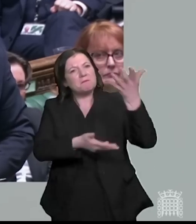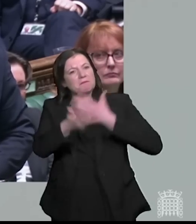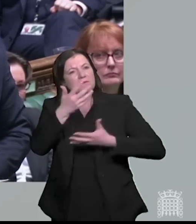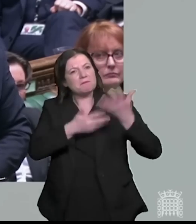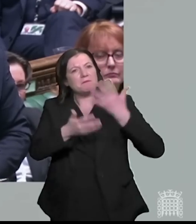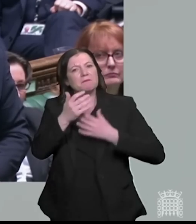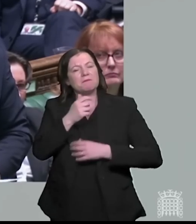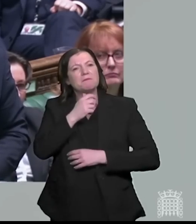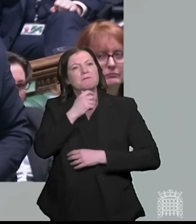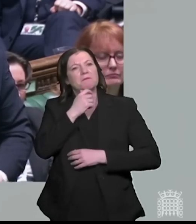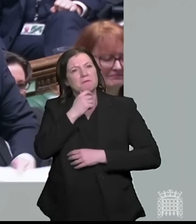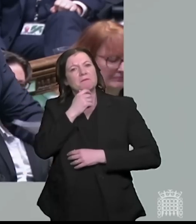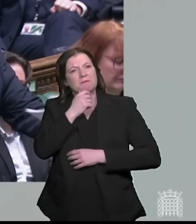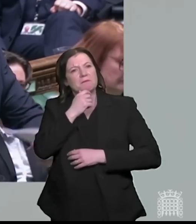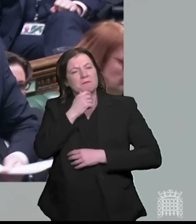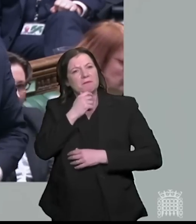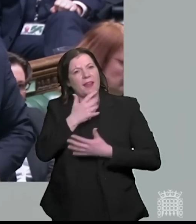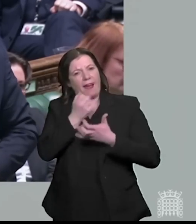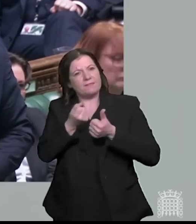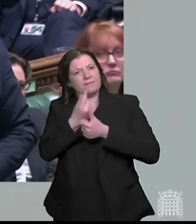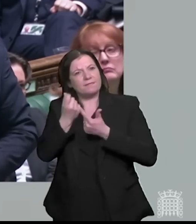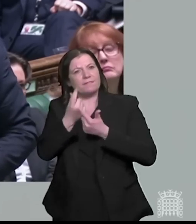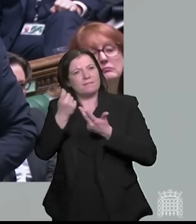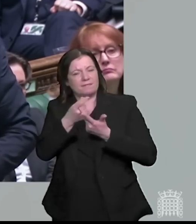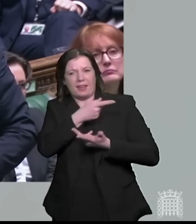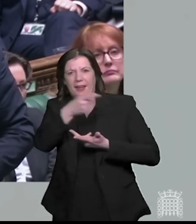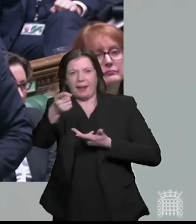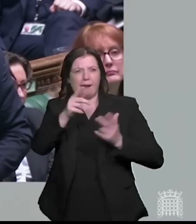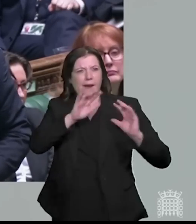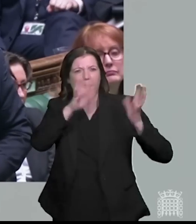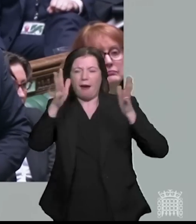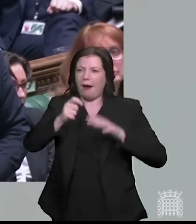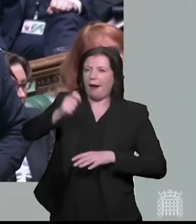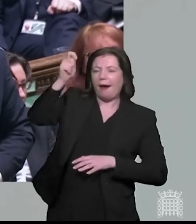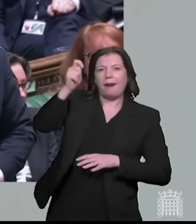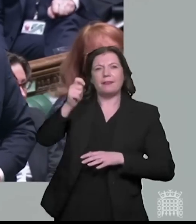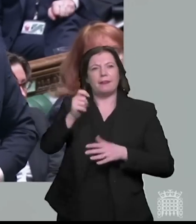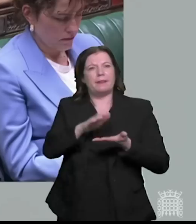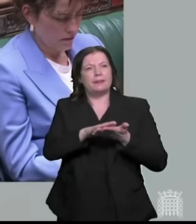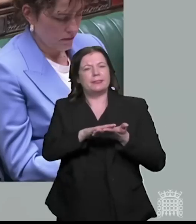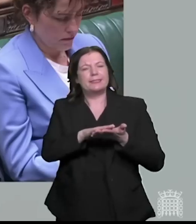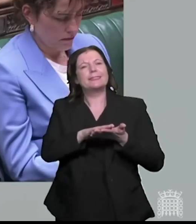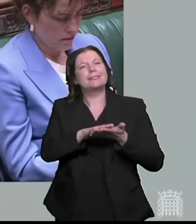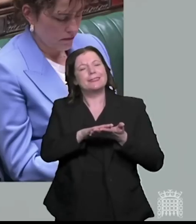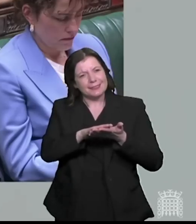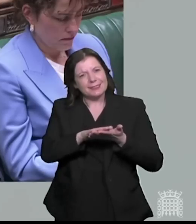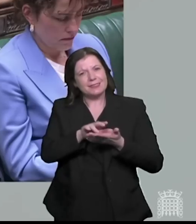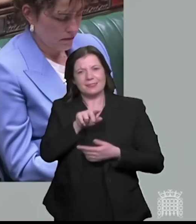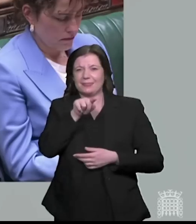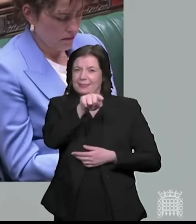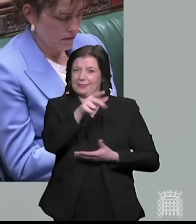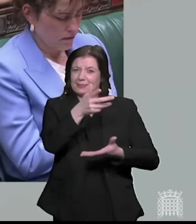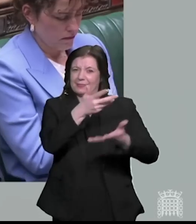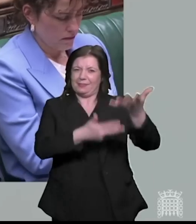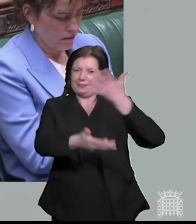broad, sunlit uplands, and there were lots of cheering and waving of order papers at the end. What the Chancellor